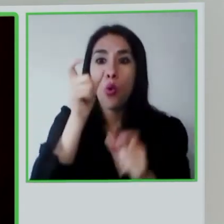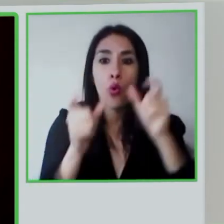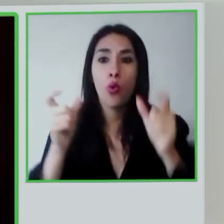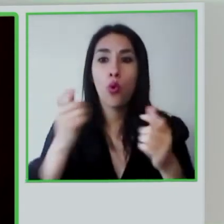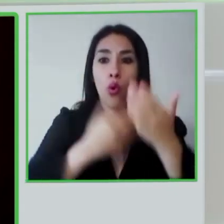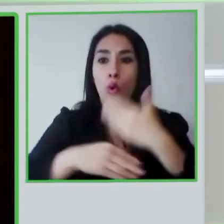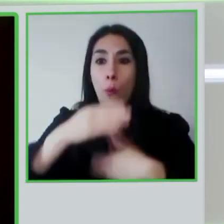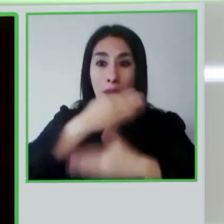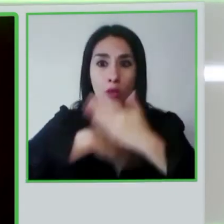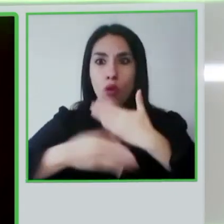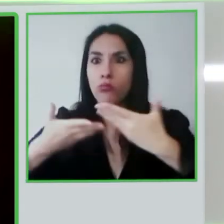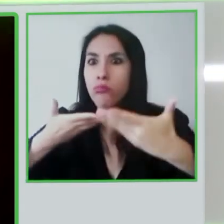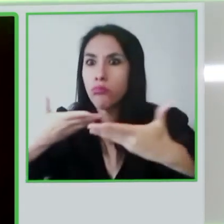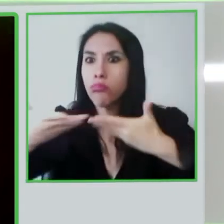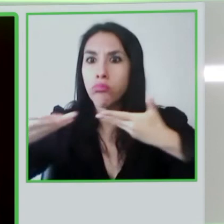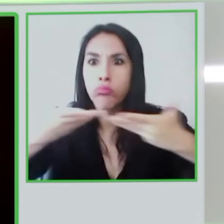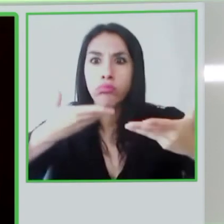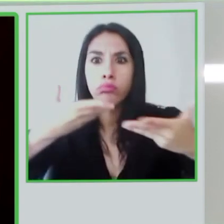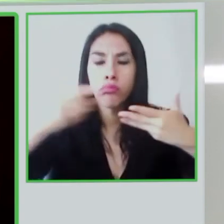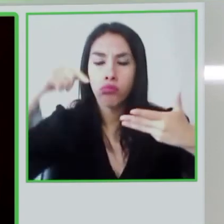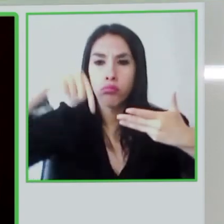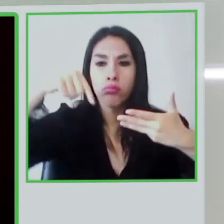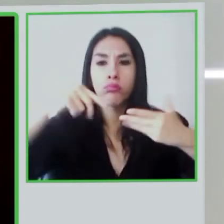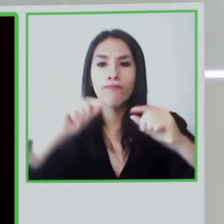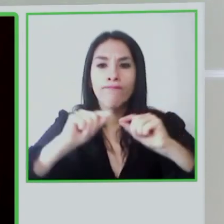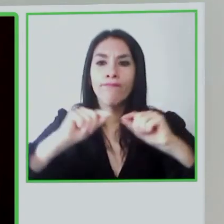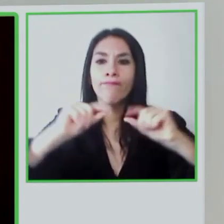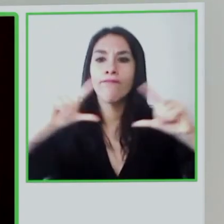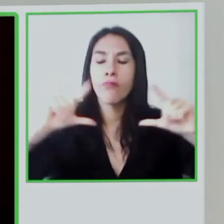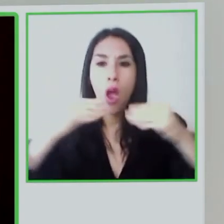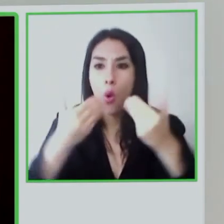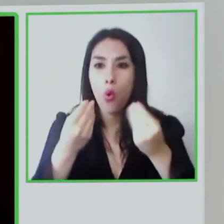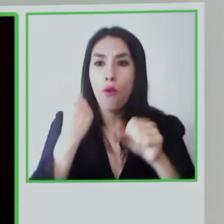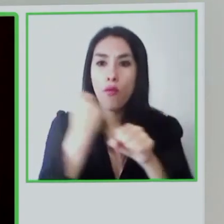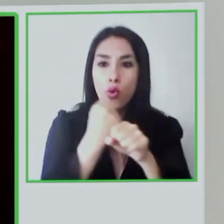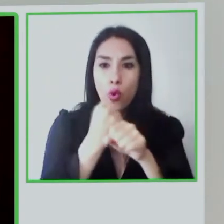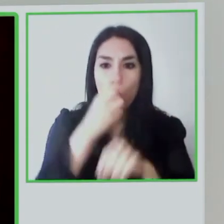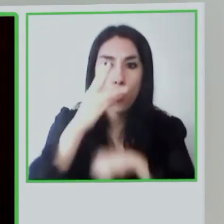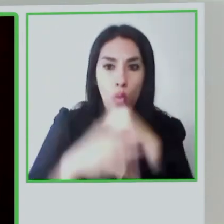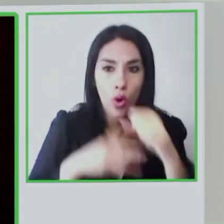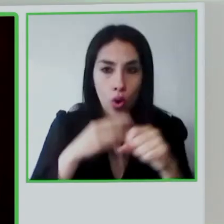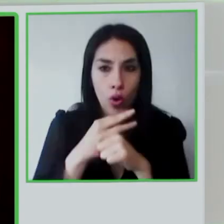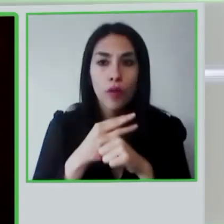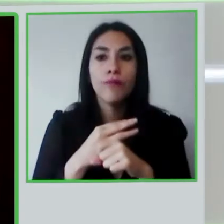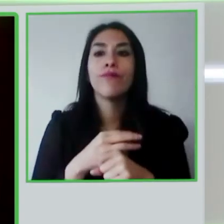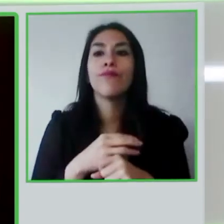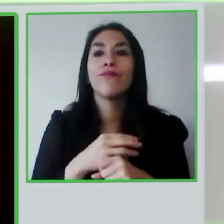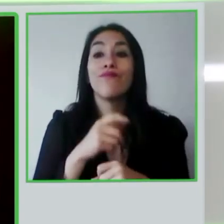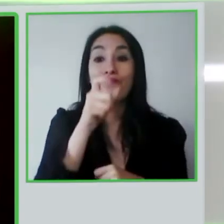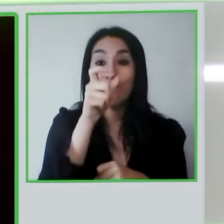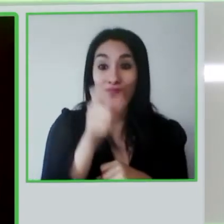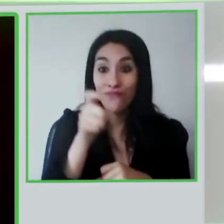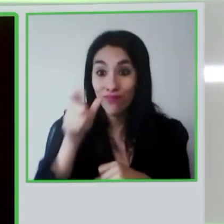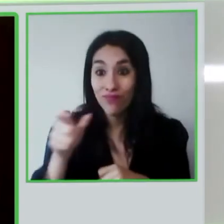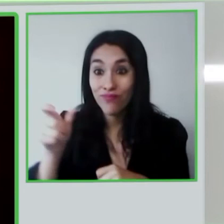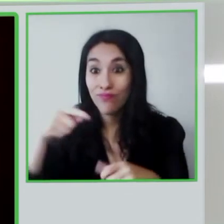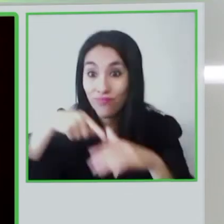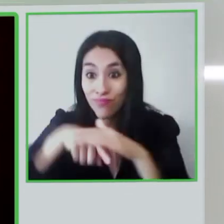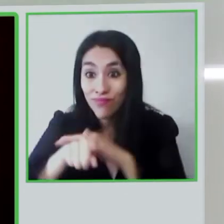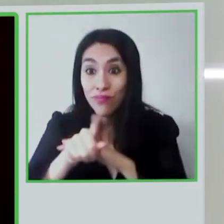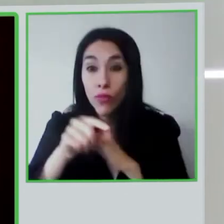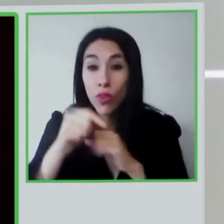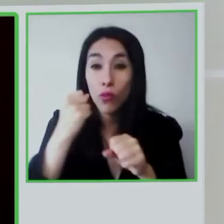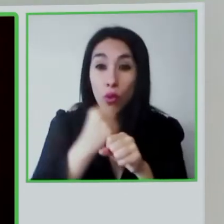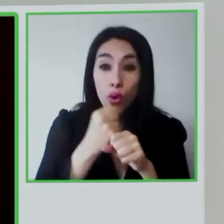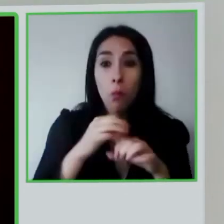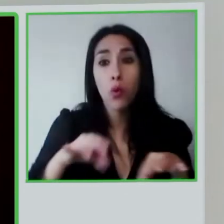the skills that are needed by workers for companies all over the world. This